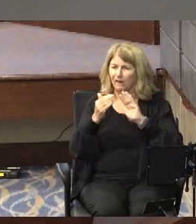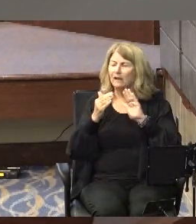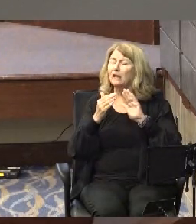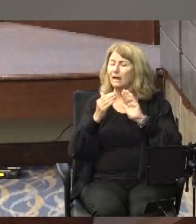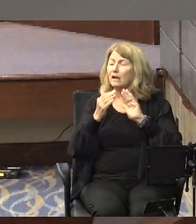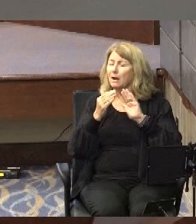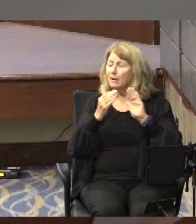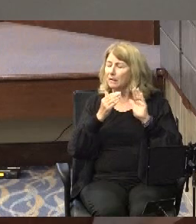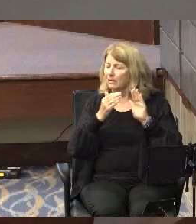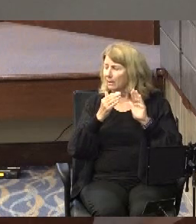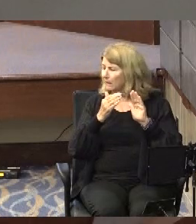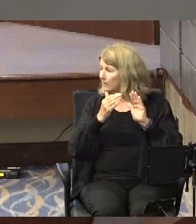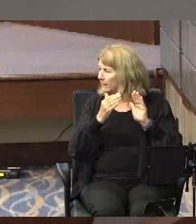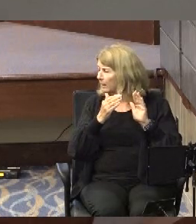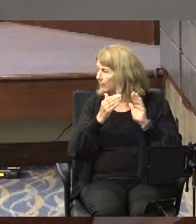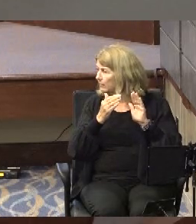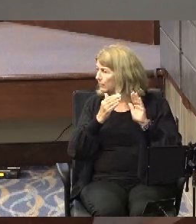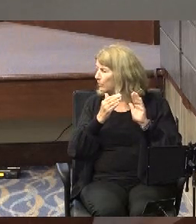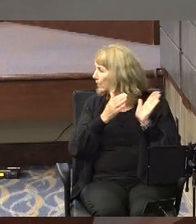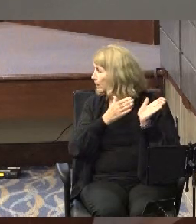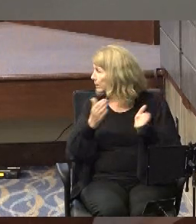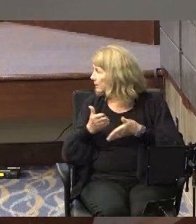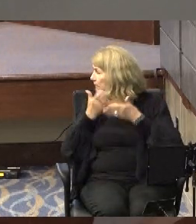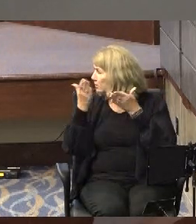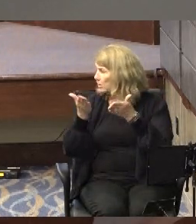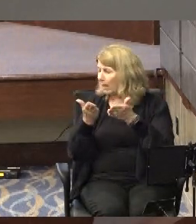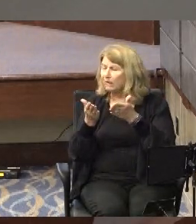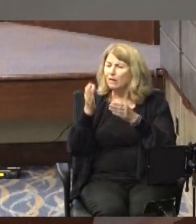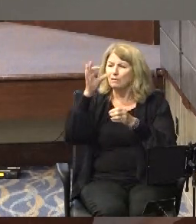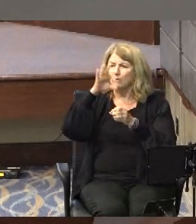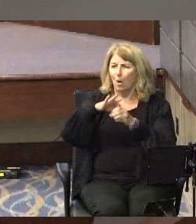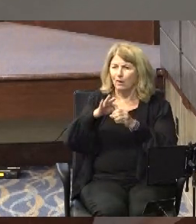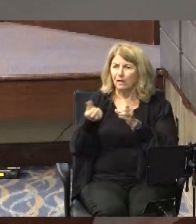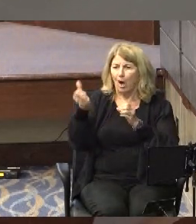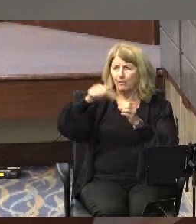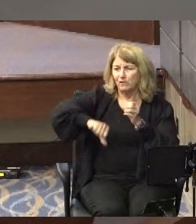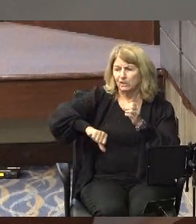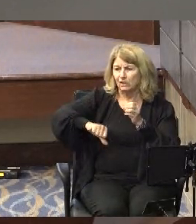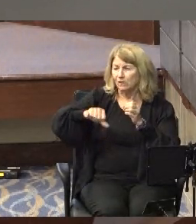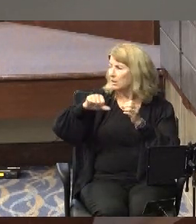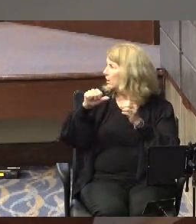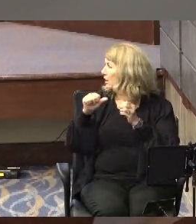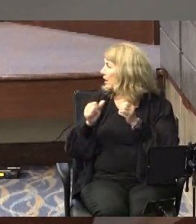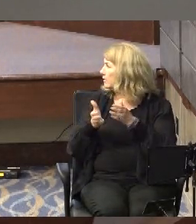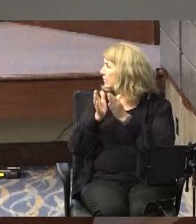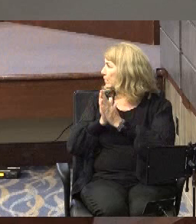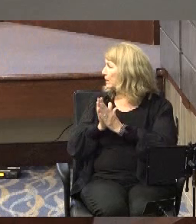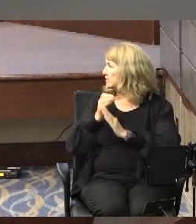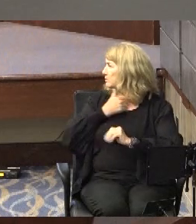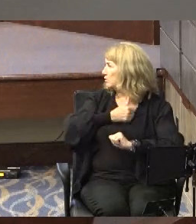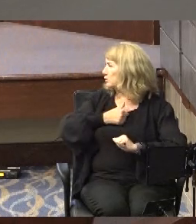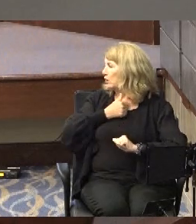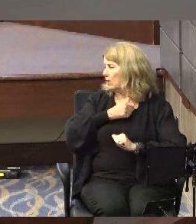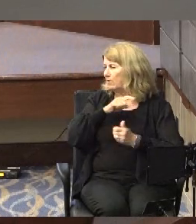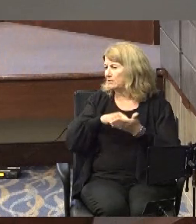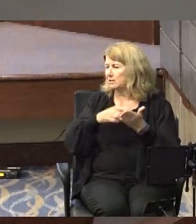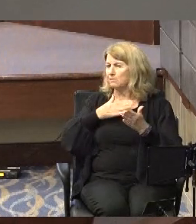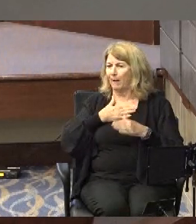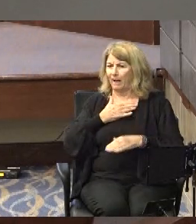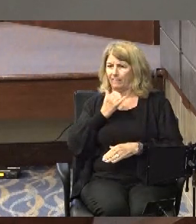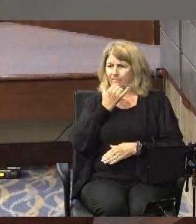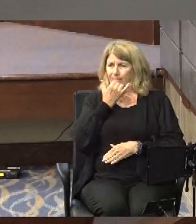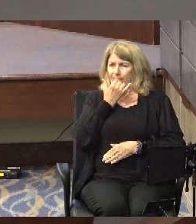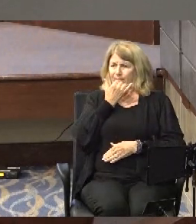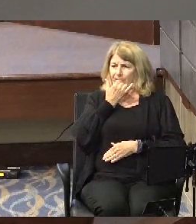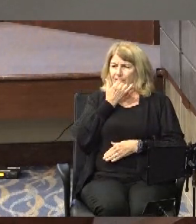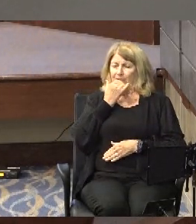planning commission's vote in opposition of the rezone request. I'm so sorry, this is my error. If you can hold that,